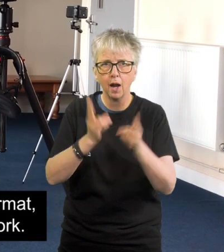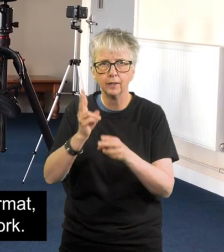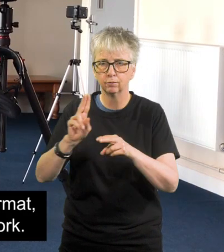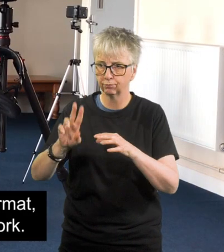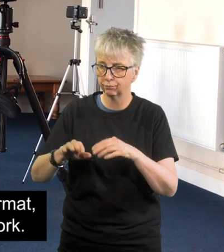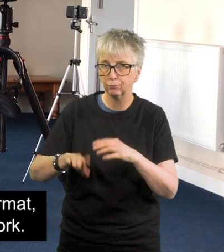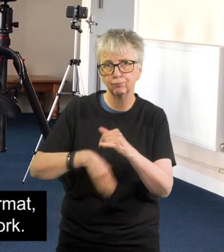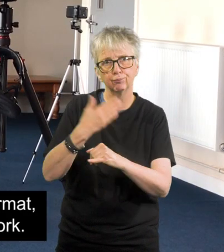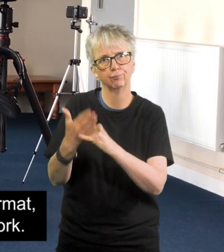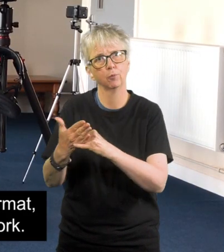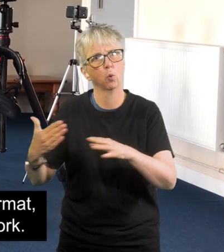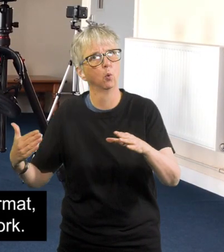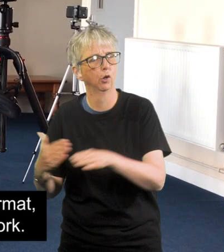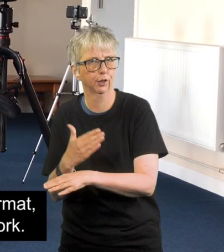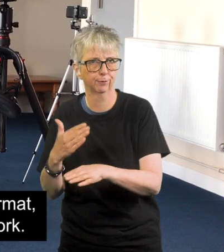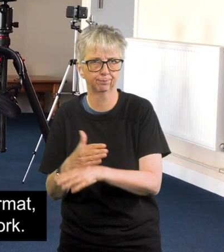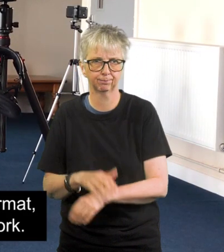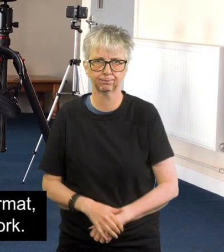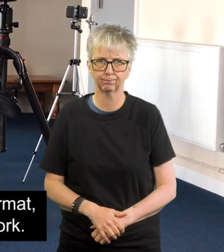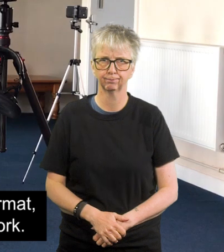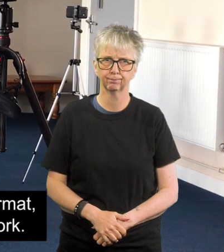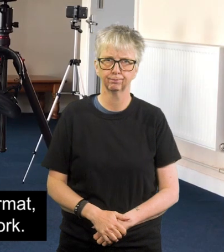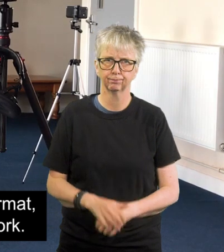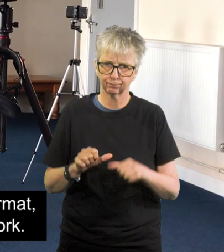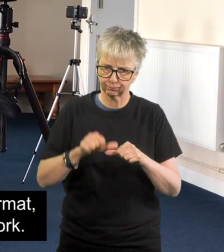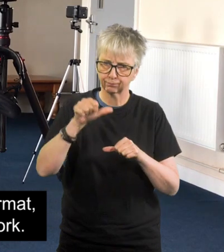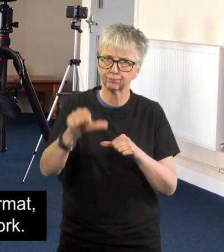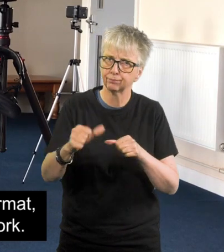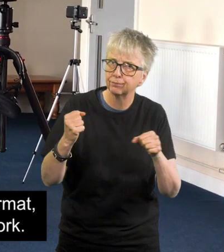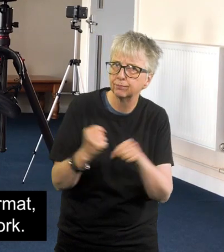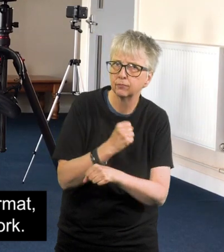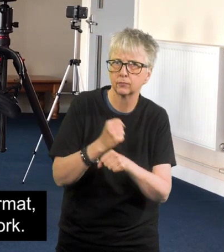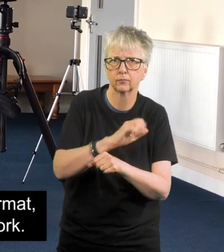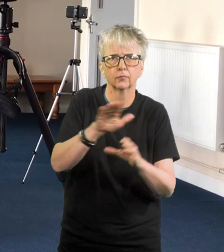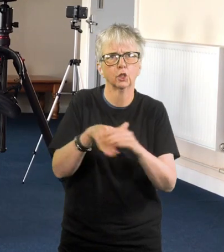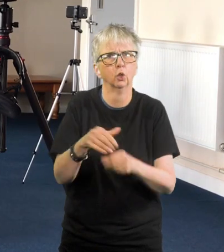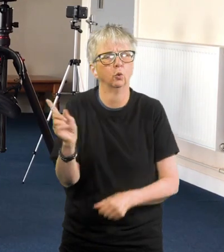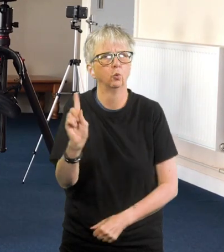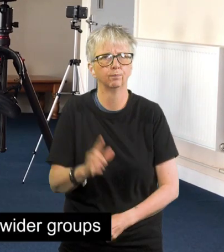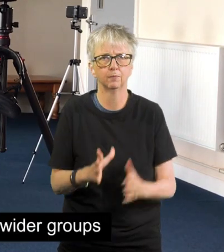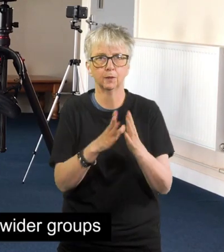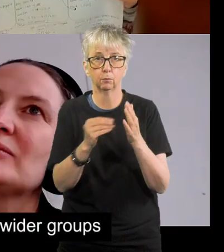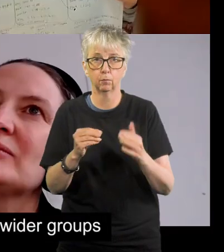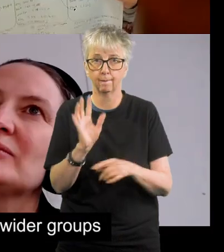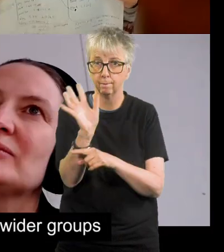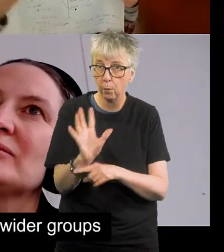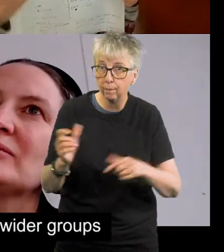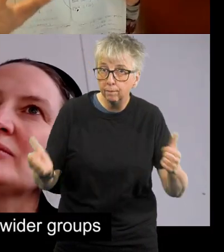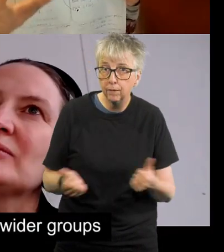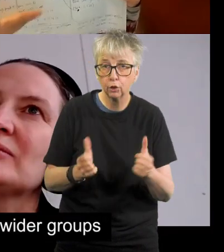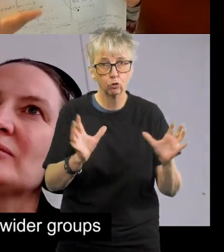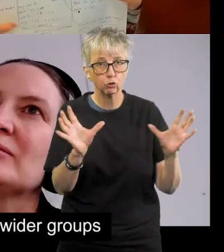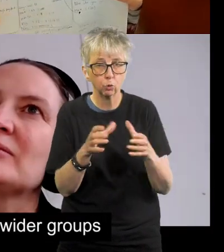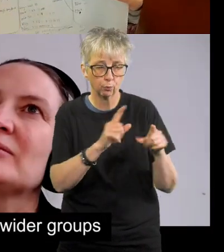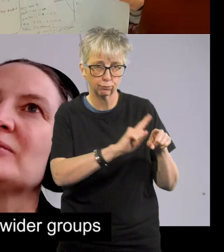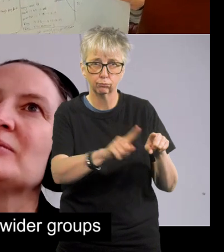Our media and design team then format, film, and edit to the final piece of work. As part